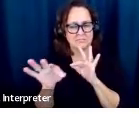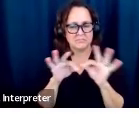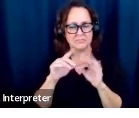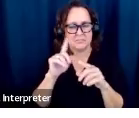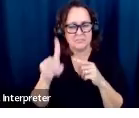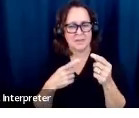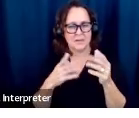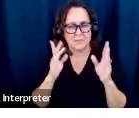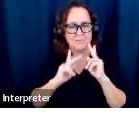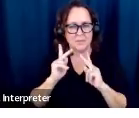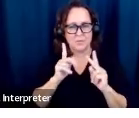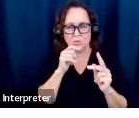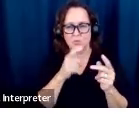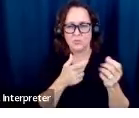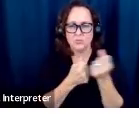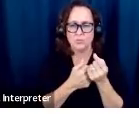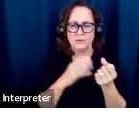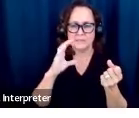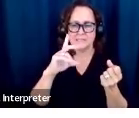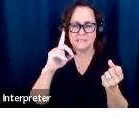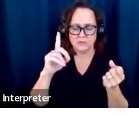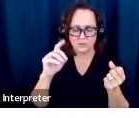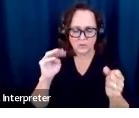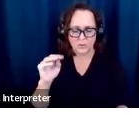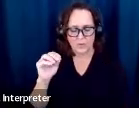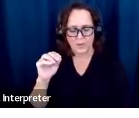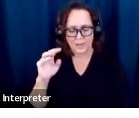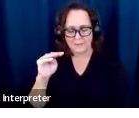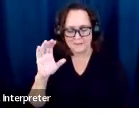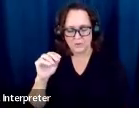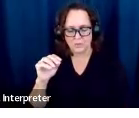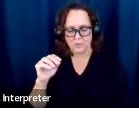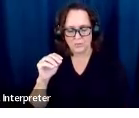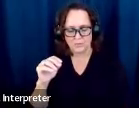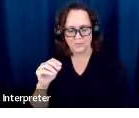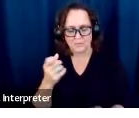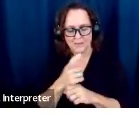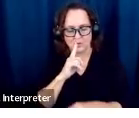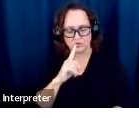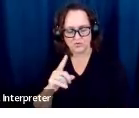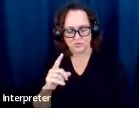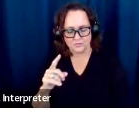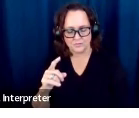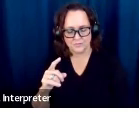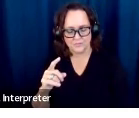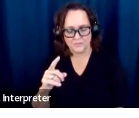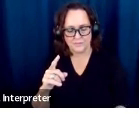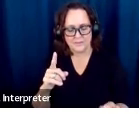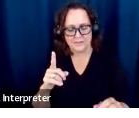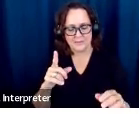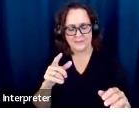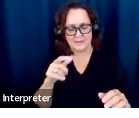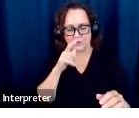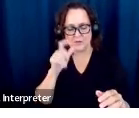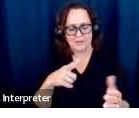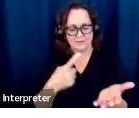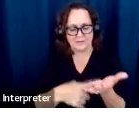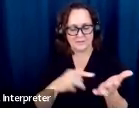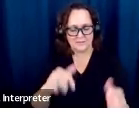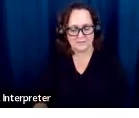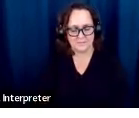CDDO, MCO, etc. help people manage their annual limit and make sure that they don't need to go over